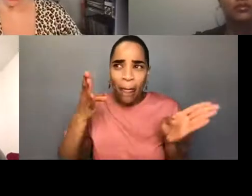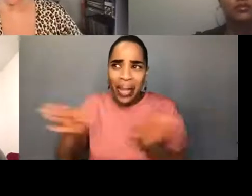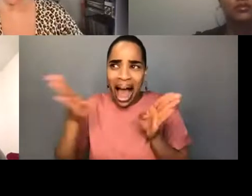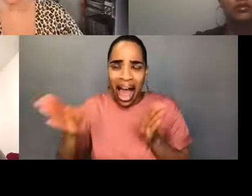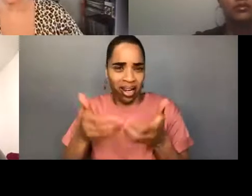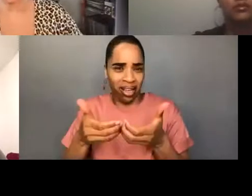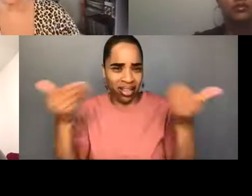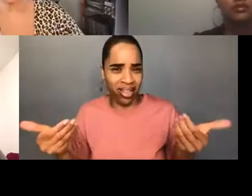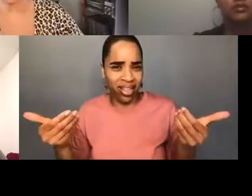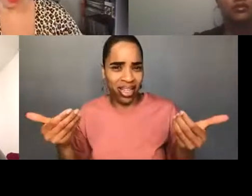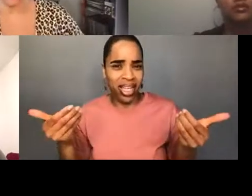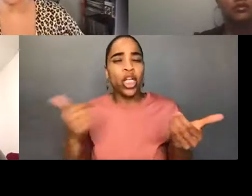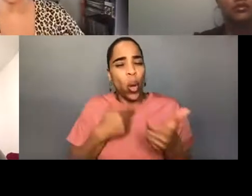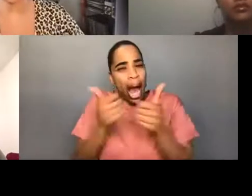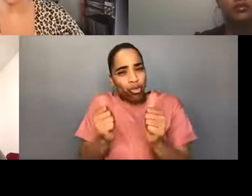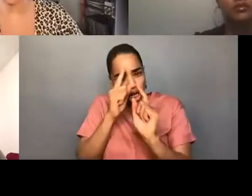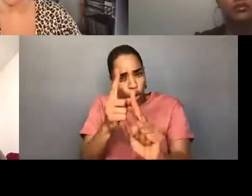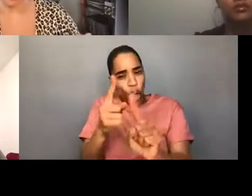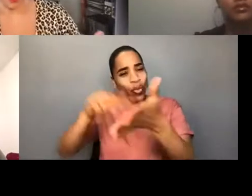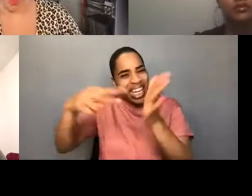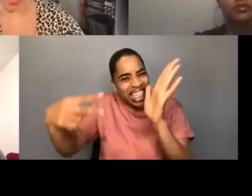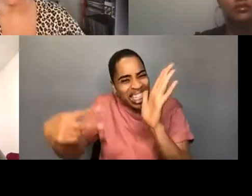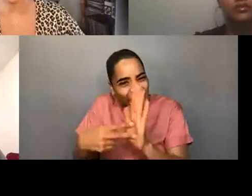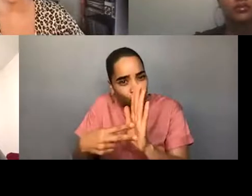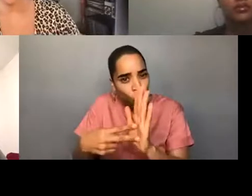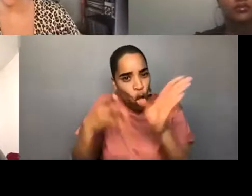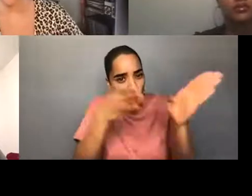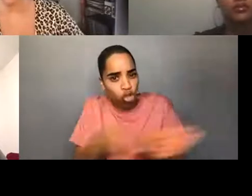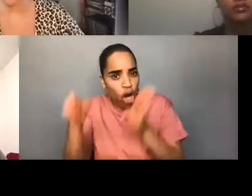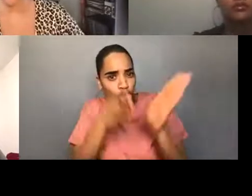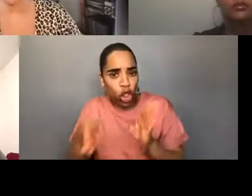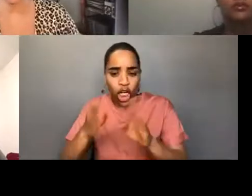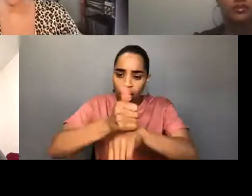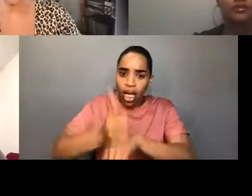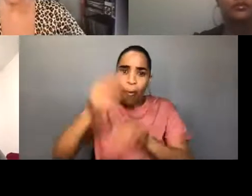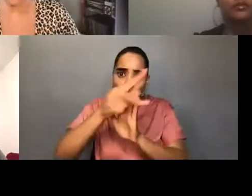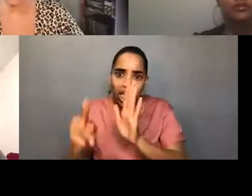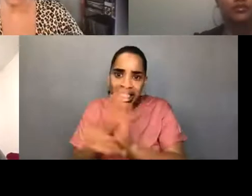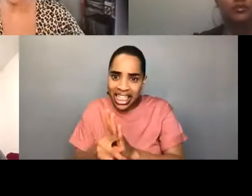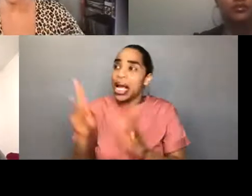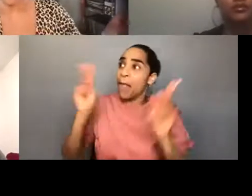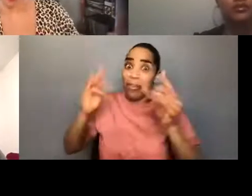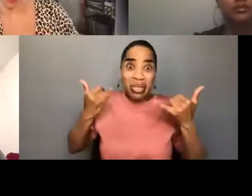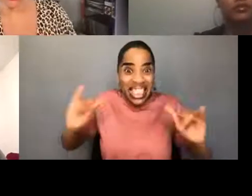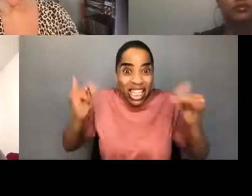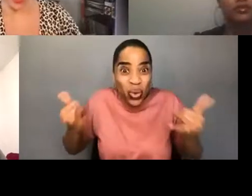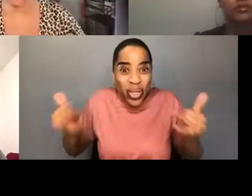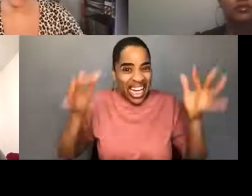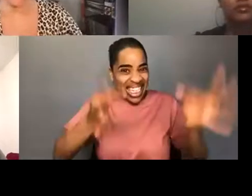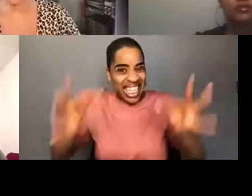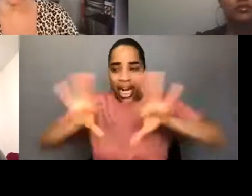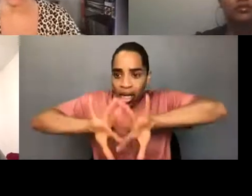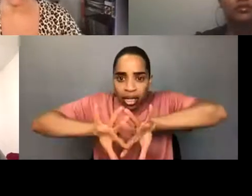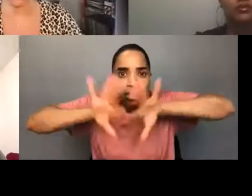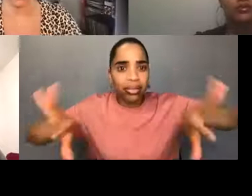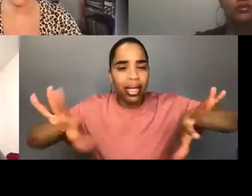tried to show the intentional architecture, policies, decision-making of people right now today, also in the past, but